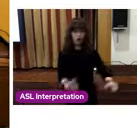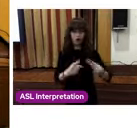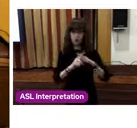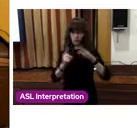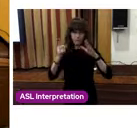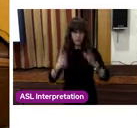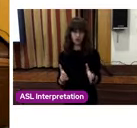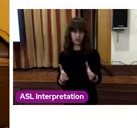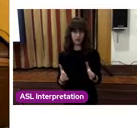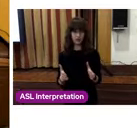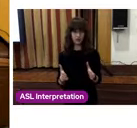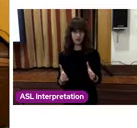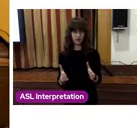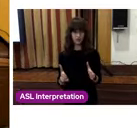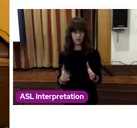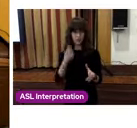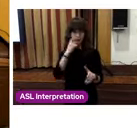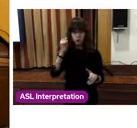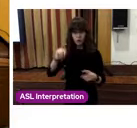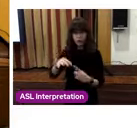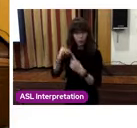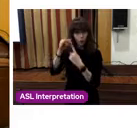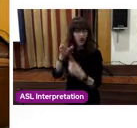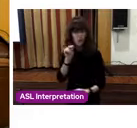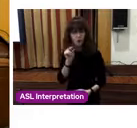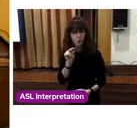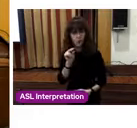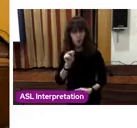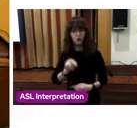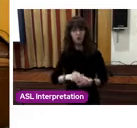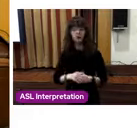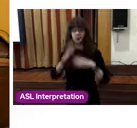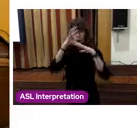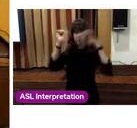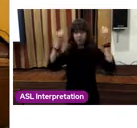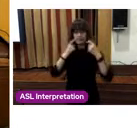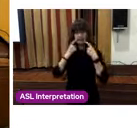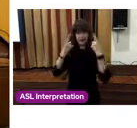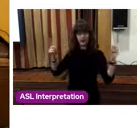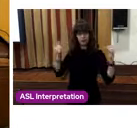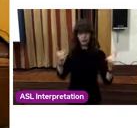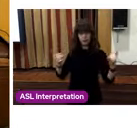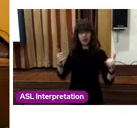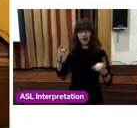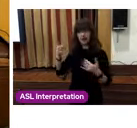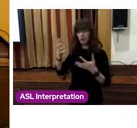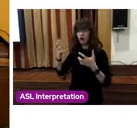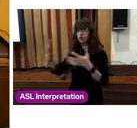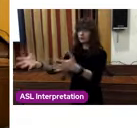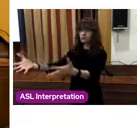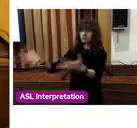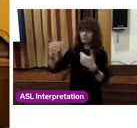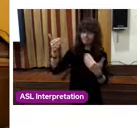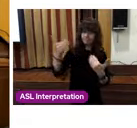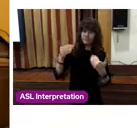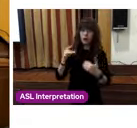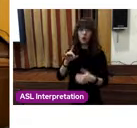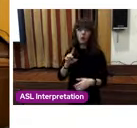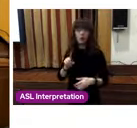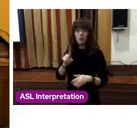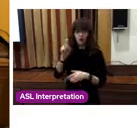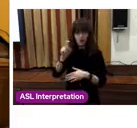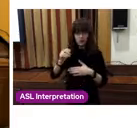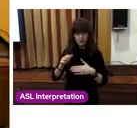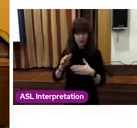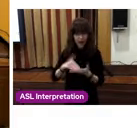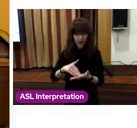We should be, the president announced today that it's his intent to accept 100,000 Ukrainian refugees, just